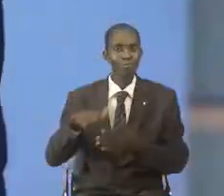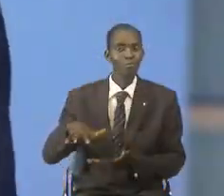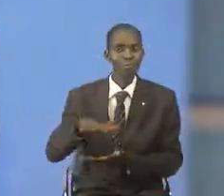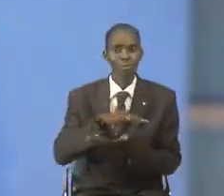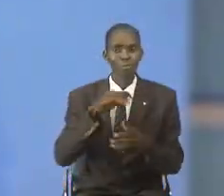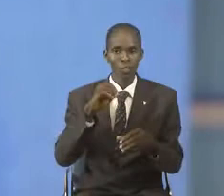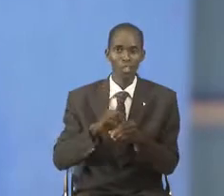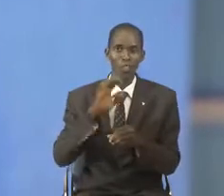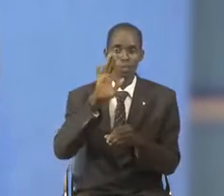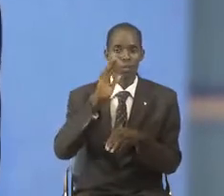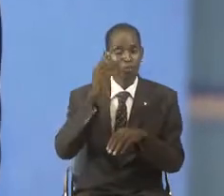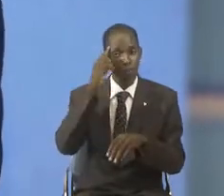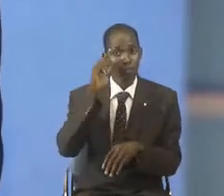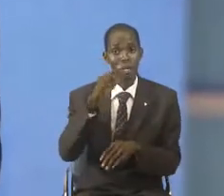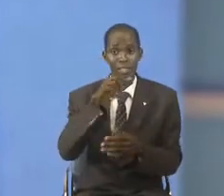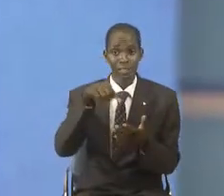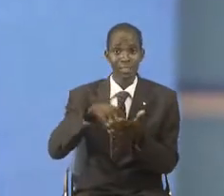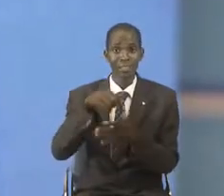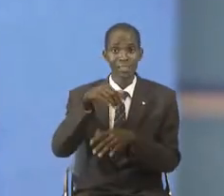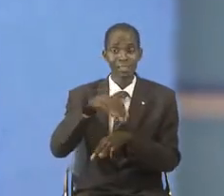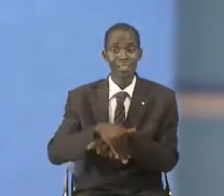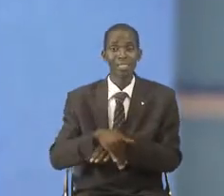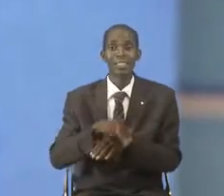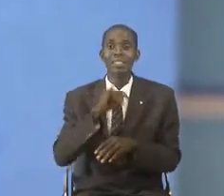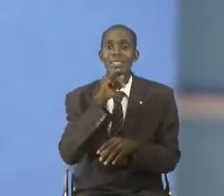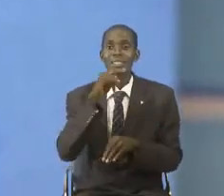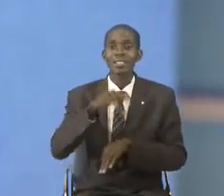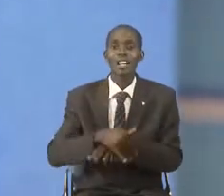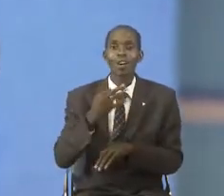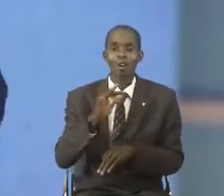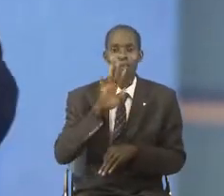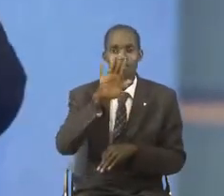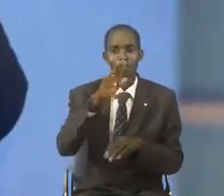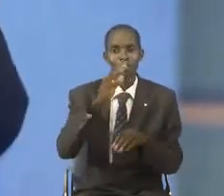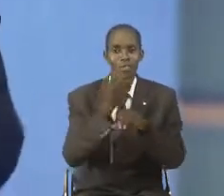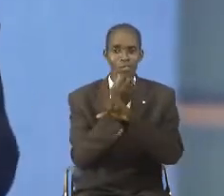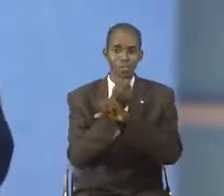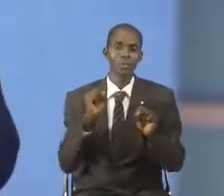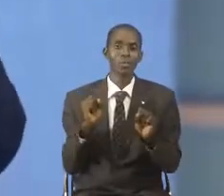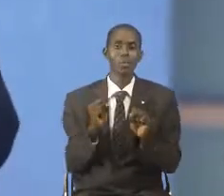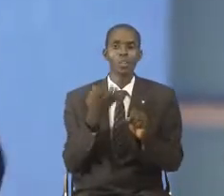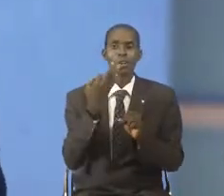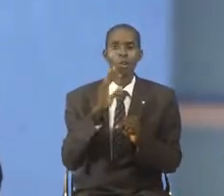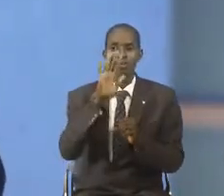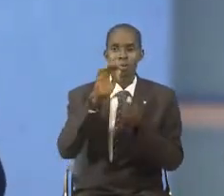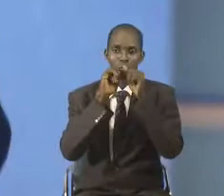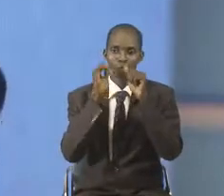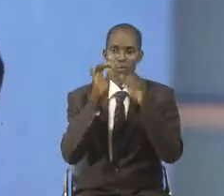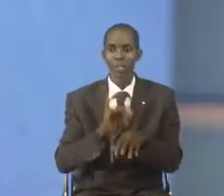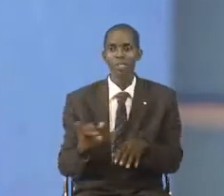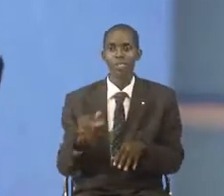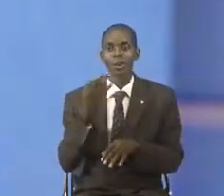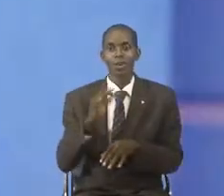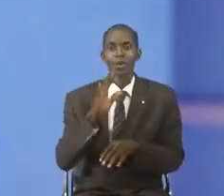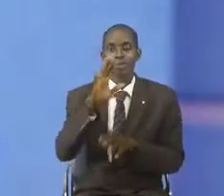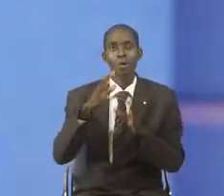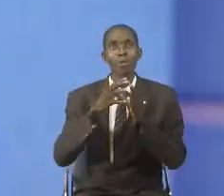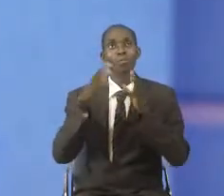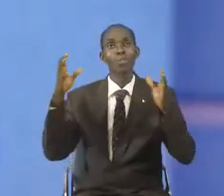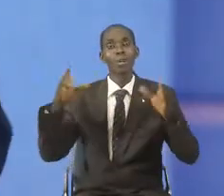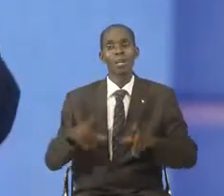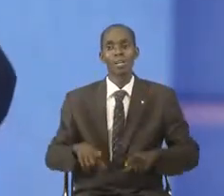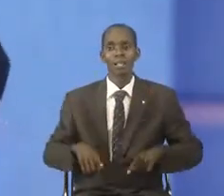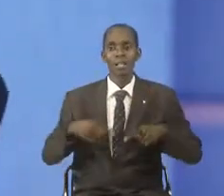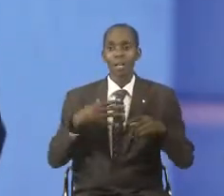heaven ringing on your behalf. And tonight is that night, is the night of your